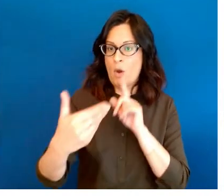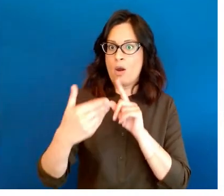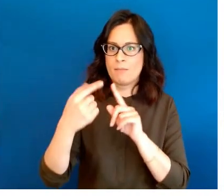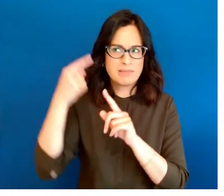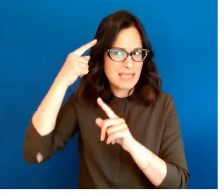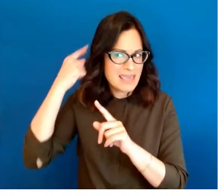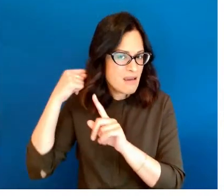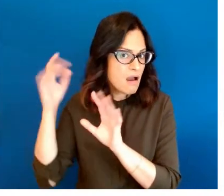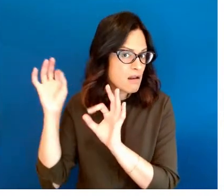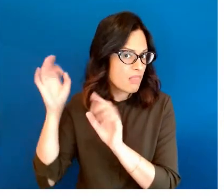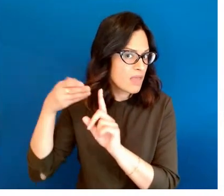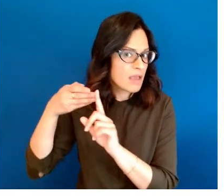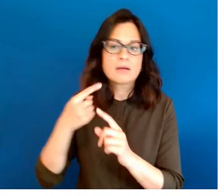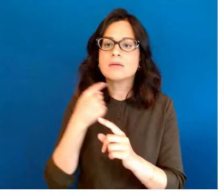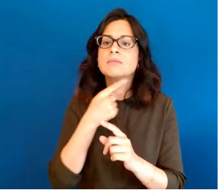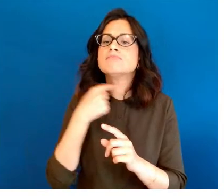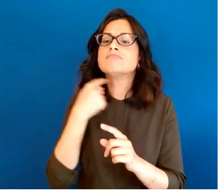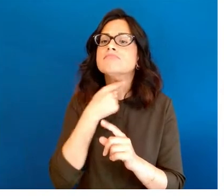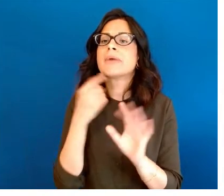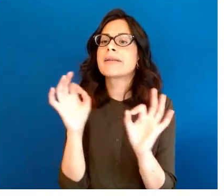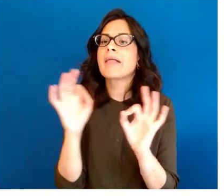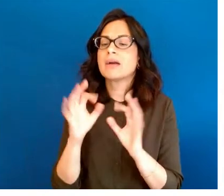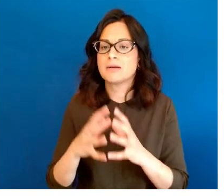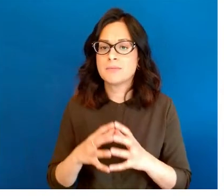environment. Next slide.